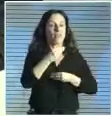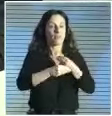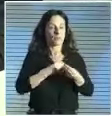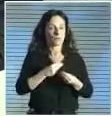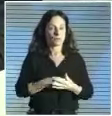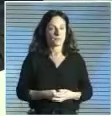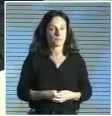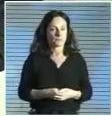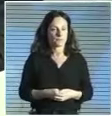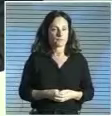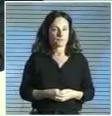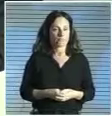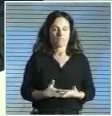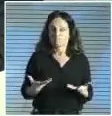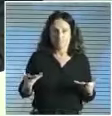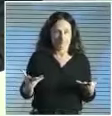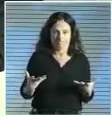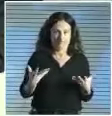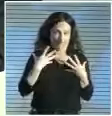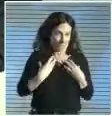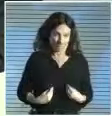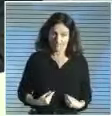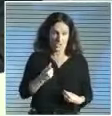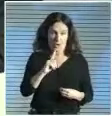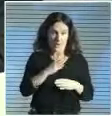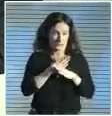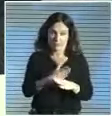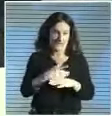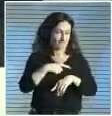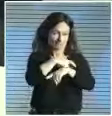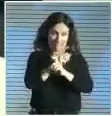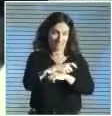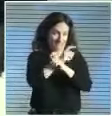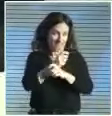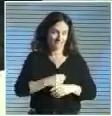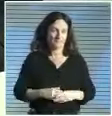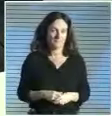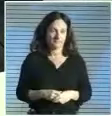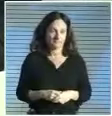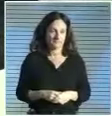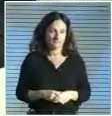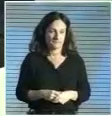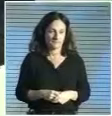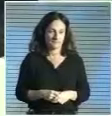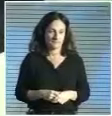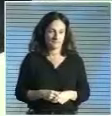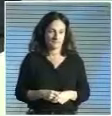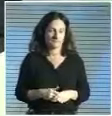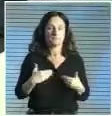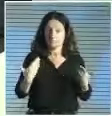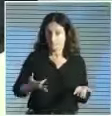unfortunately, we won't be enough. Won't be enough, and it's quite late or we don't have the